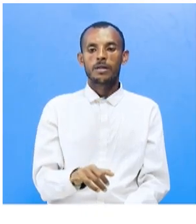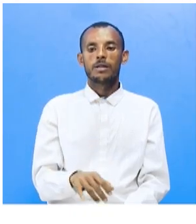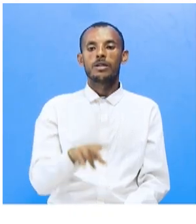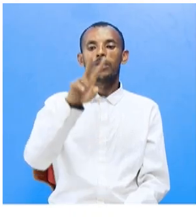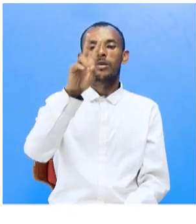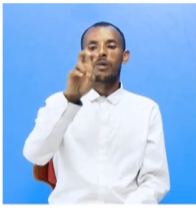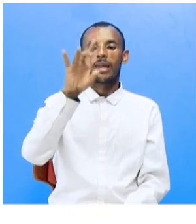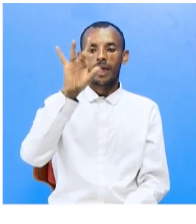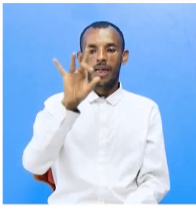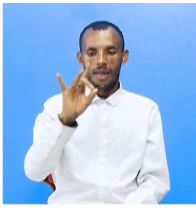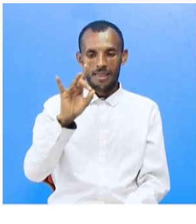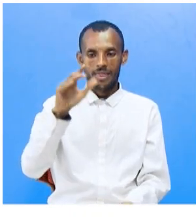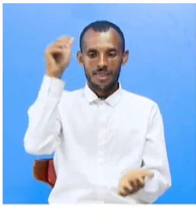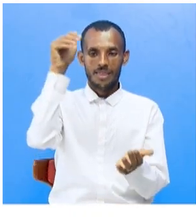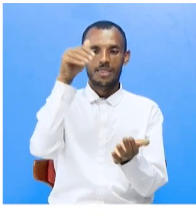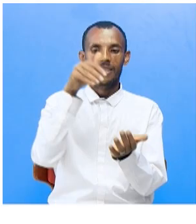28,000